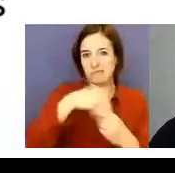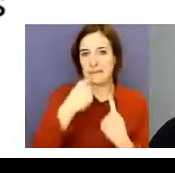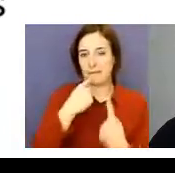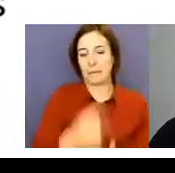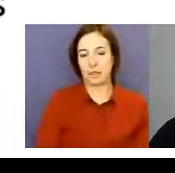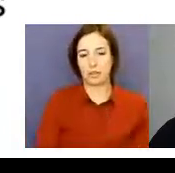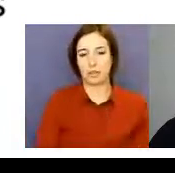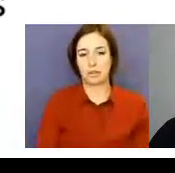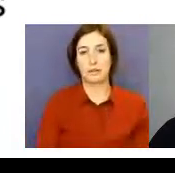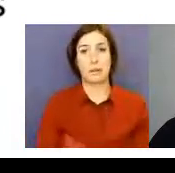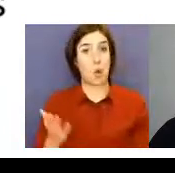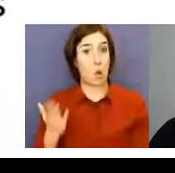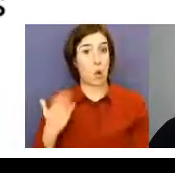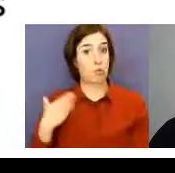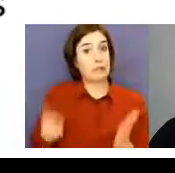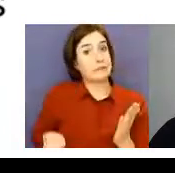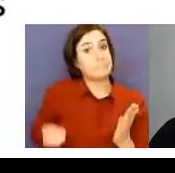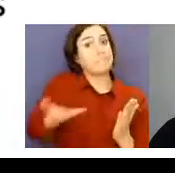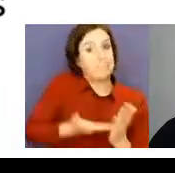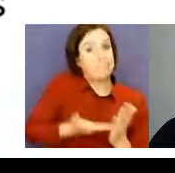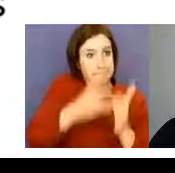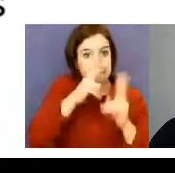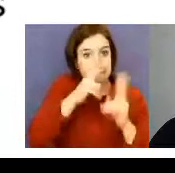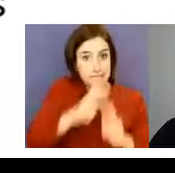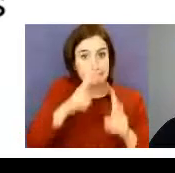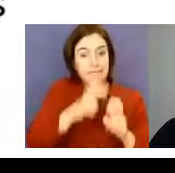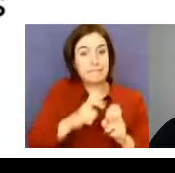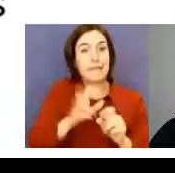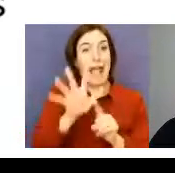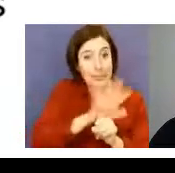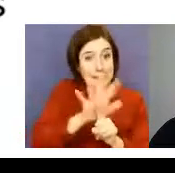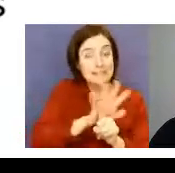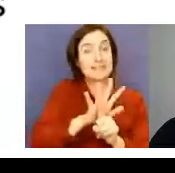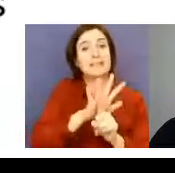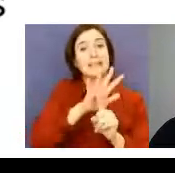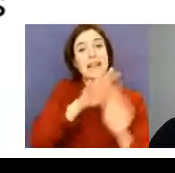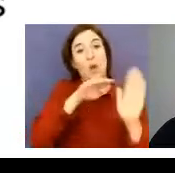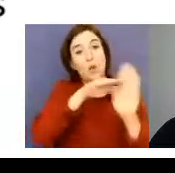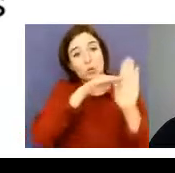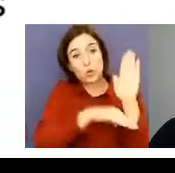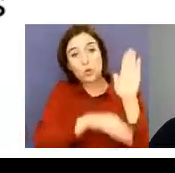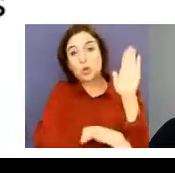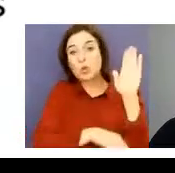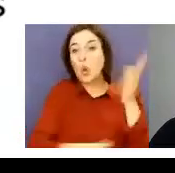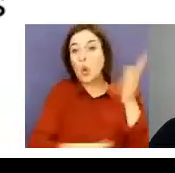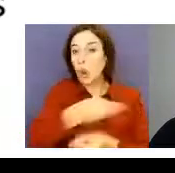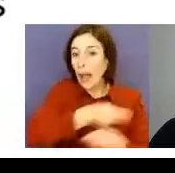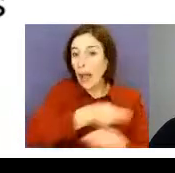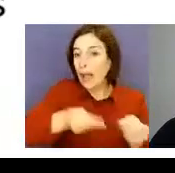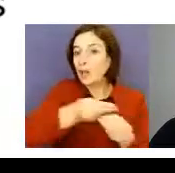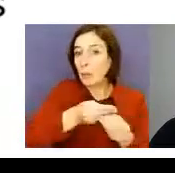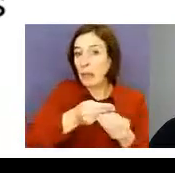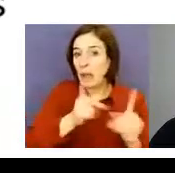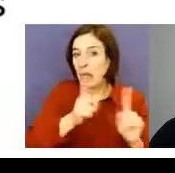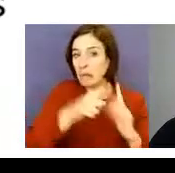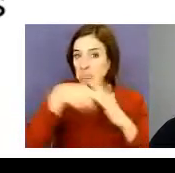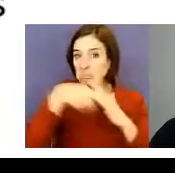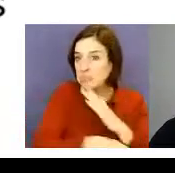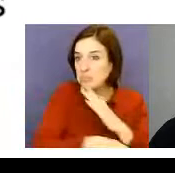on ethnicity and socioeconomic status to make sure that we're speaking to as many diverse backgrounds as possible in both the